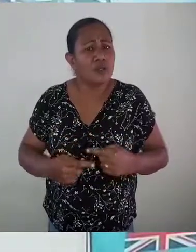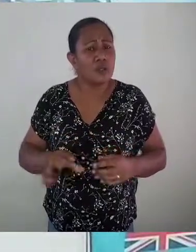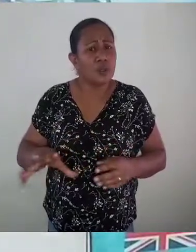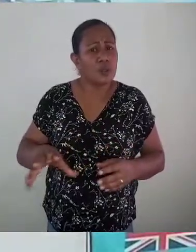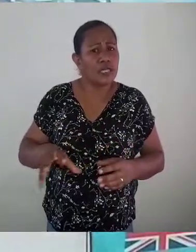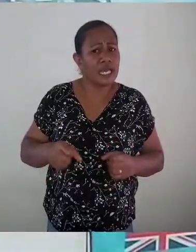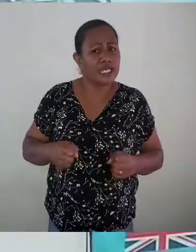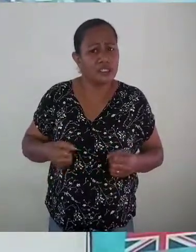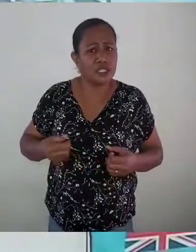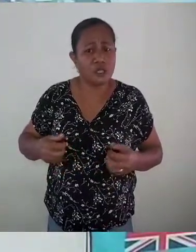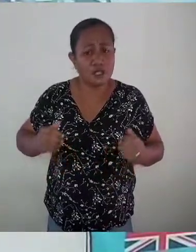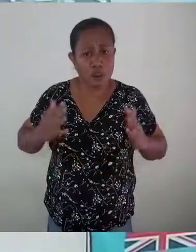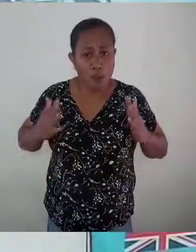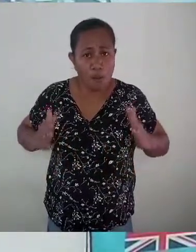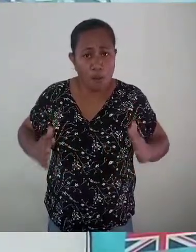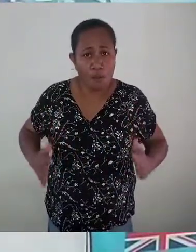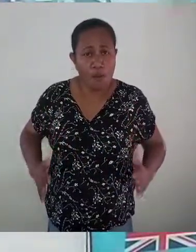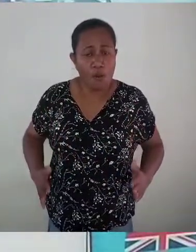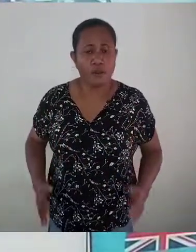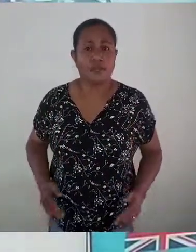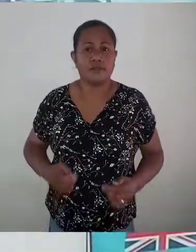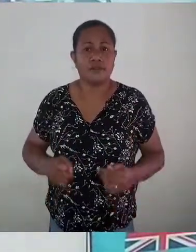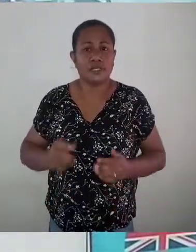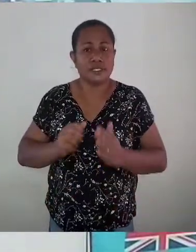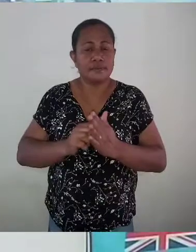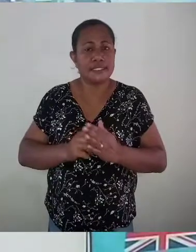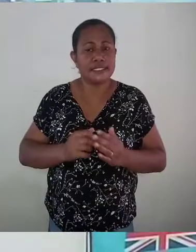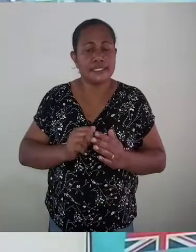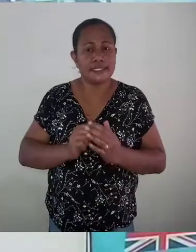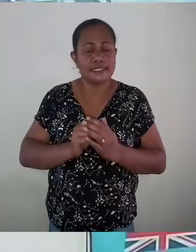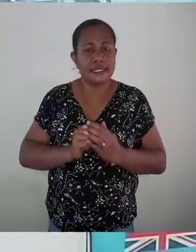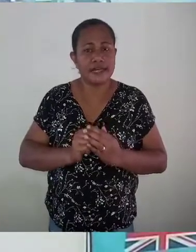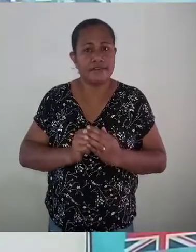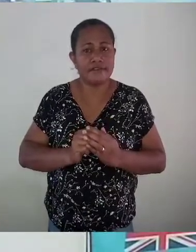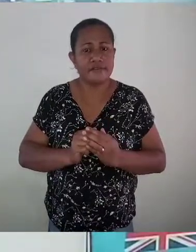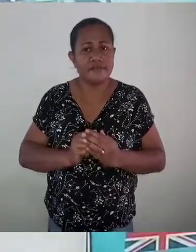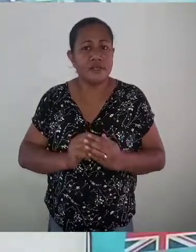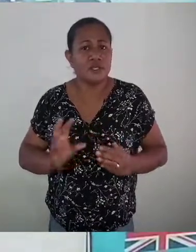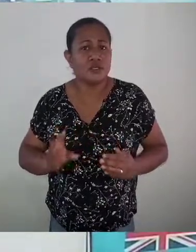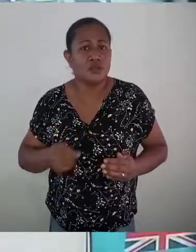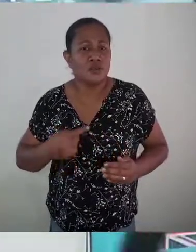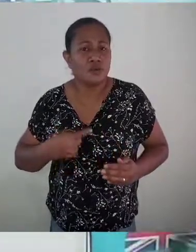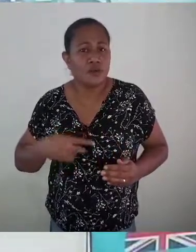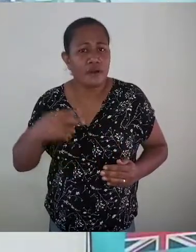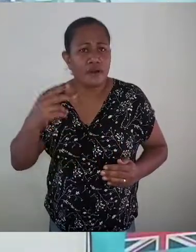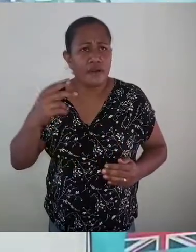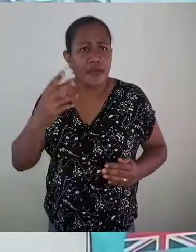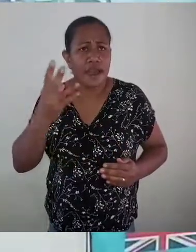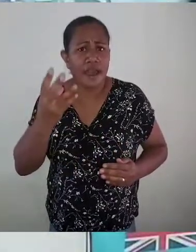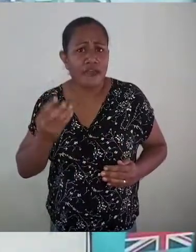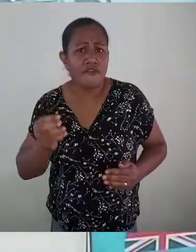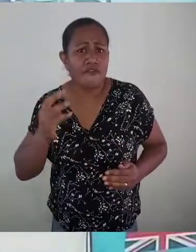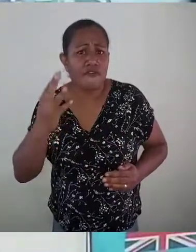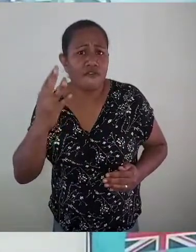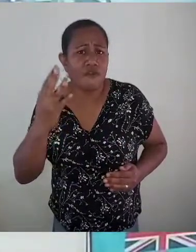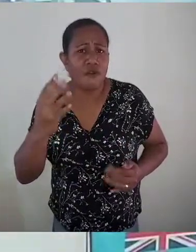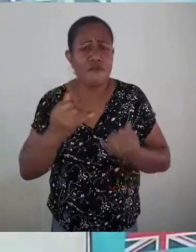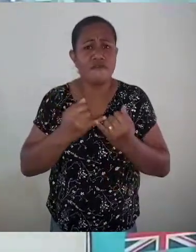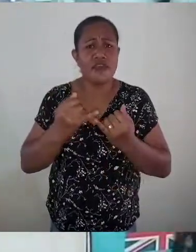our bodies if we don't stay safe. So I've got four